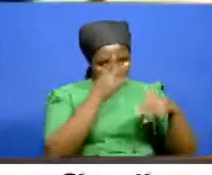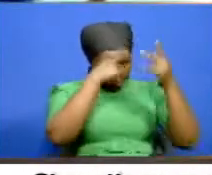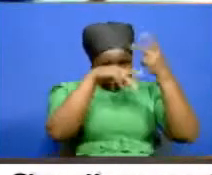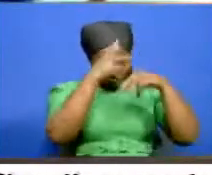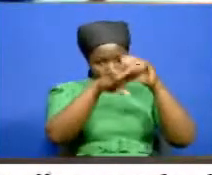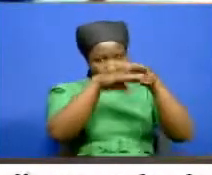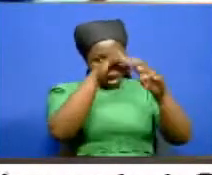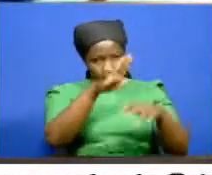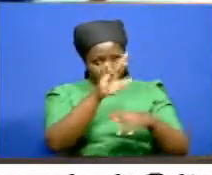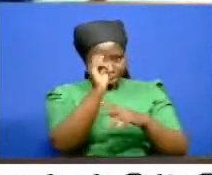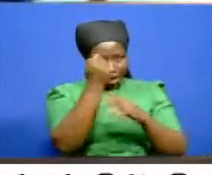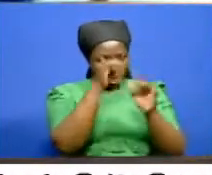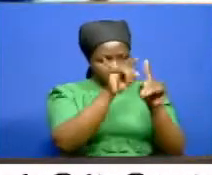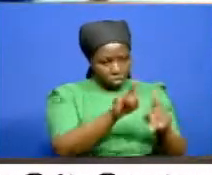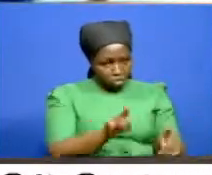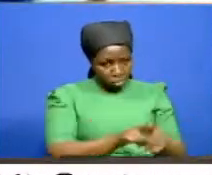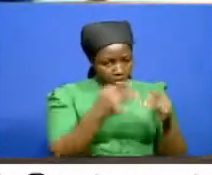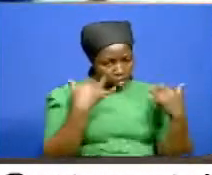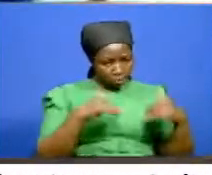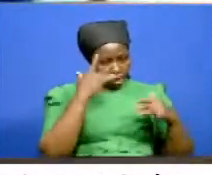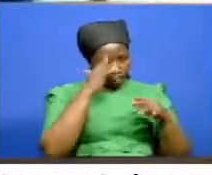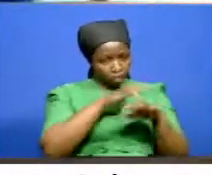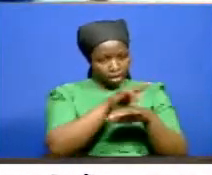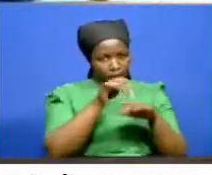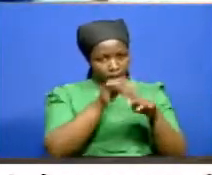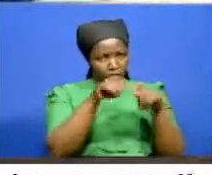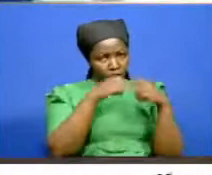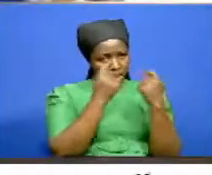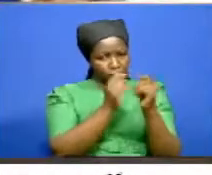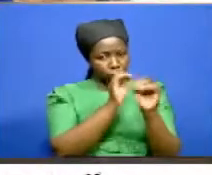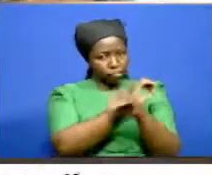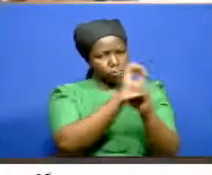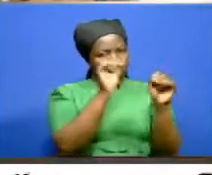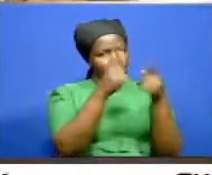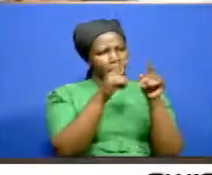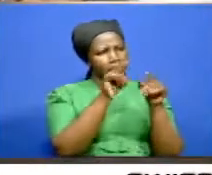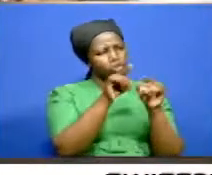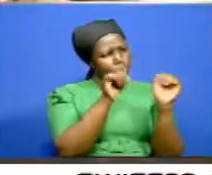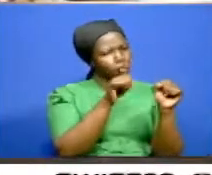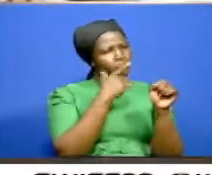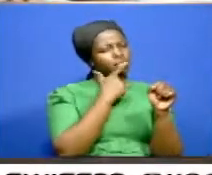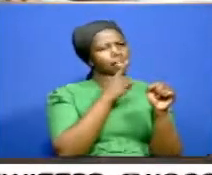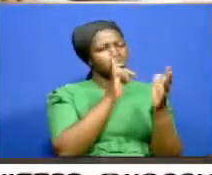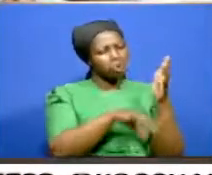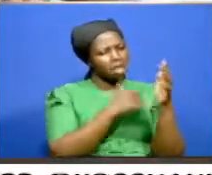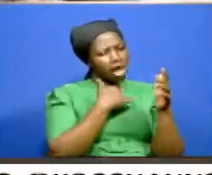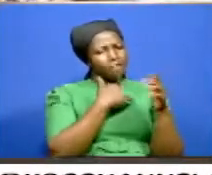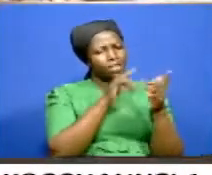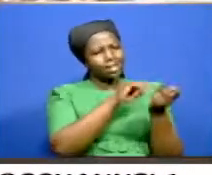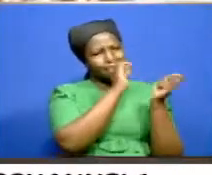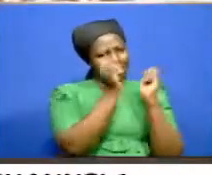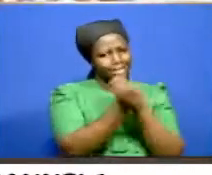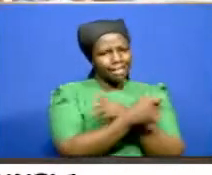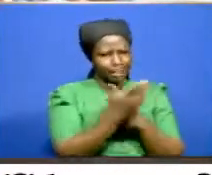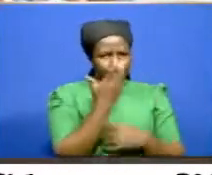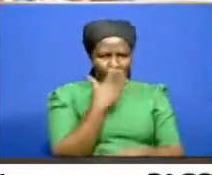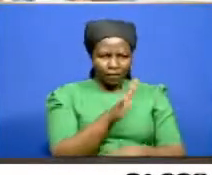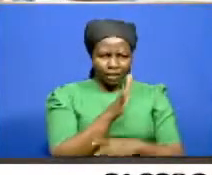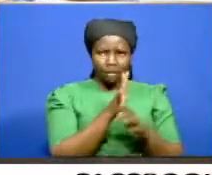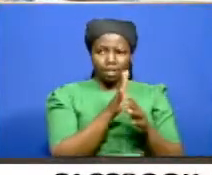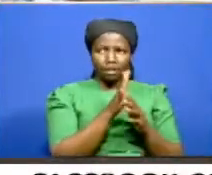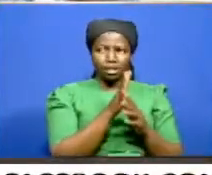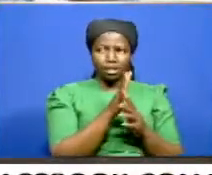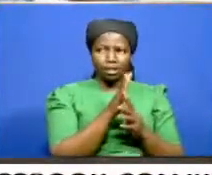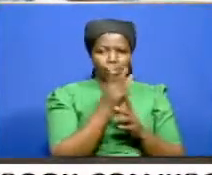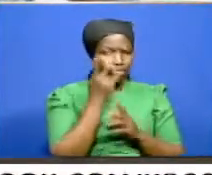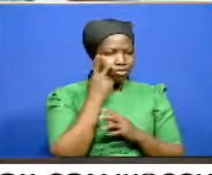even for the national team, maybe what can you say has, you know, relatively changed, considering even nowadays,